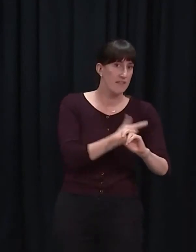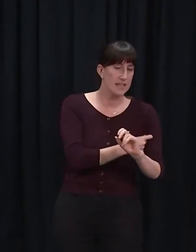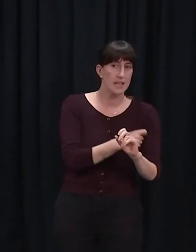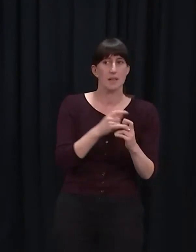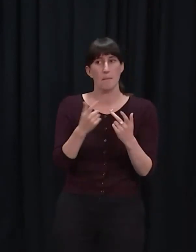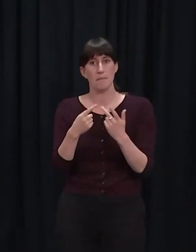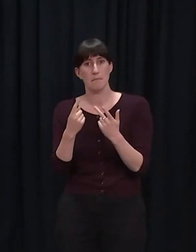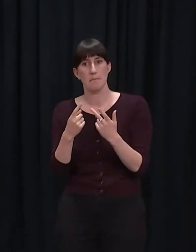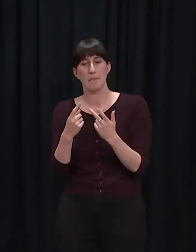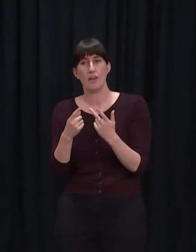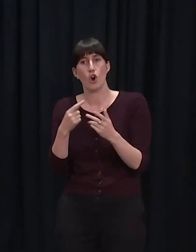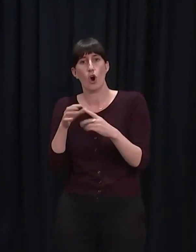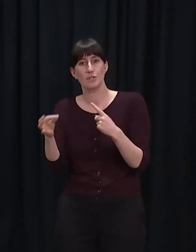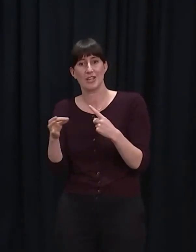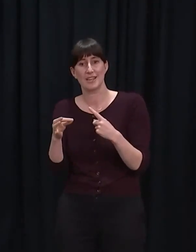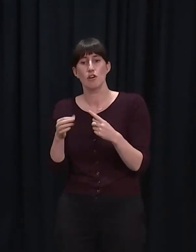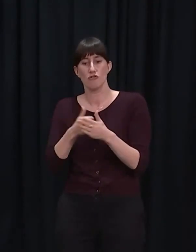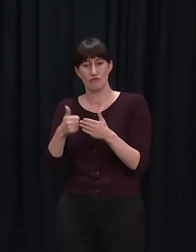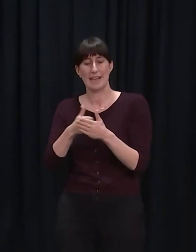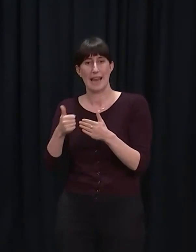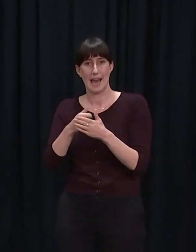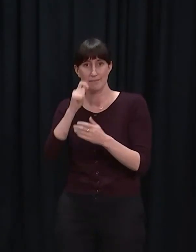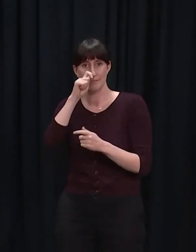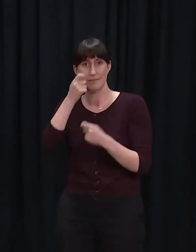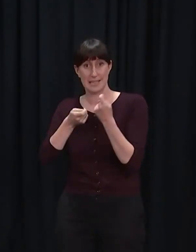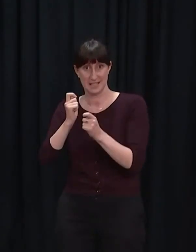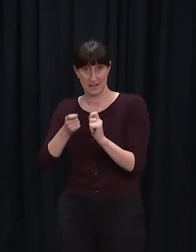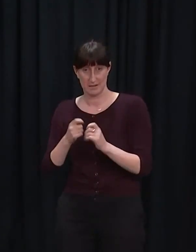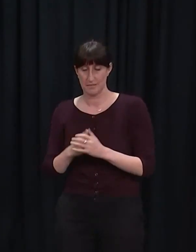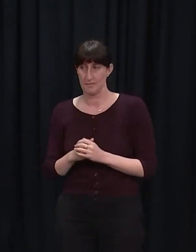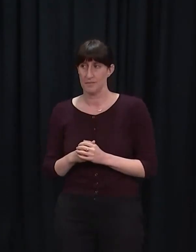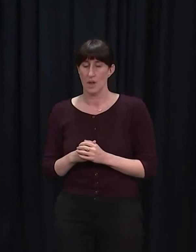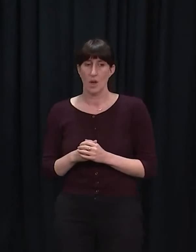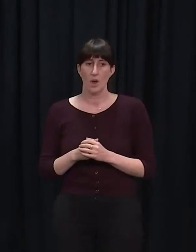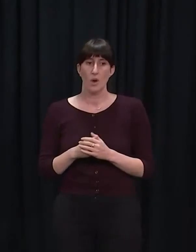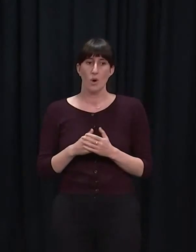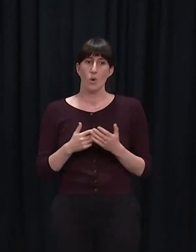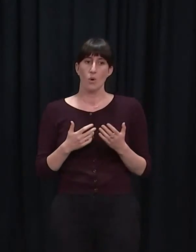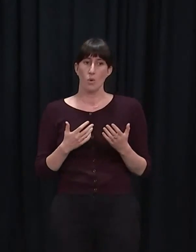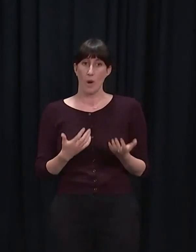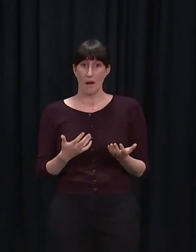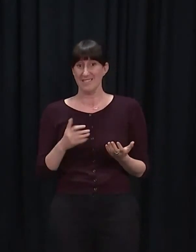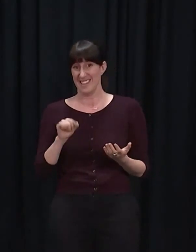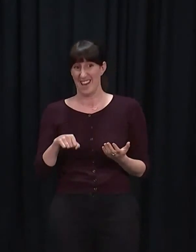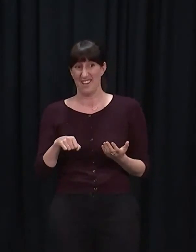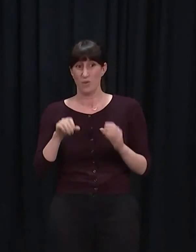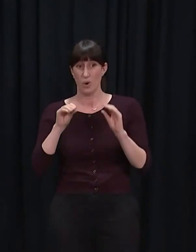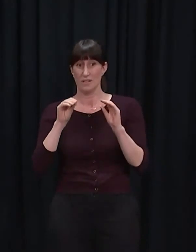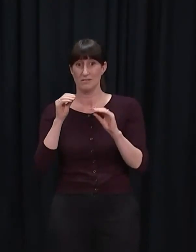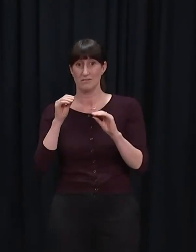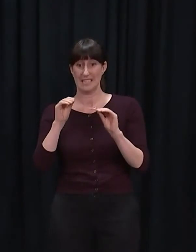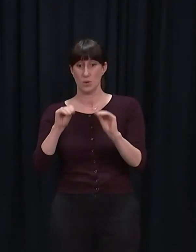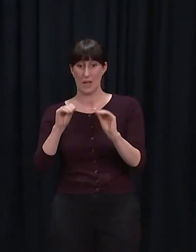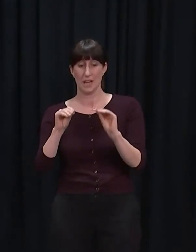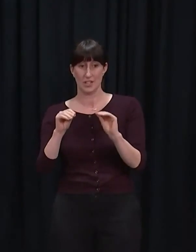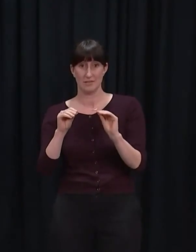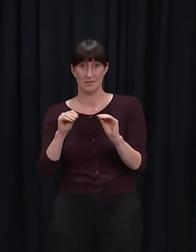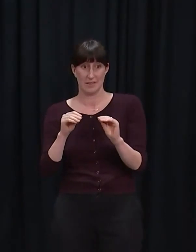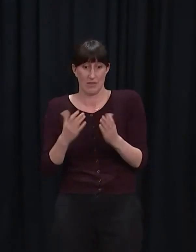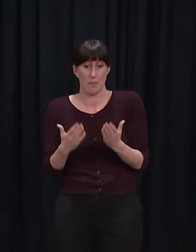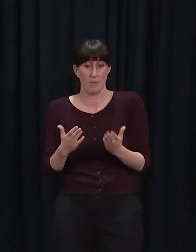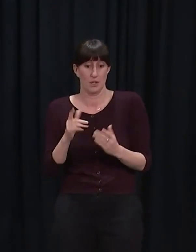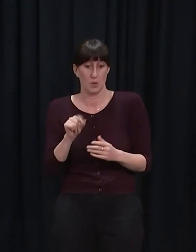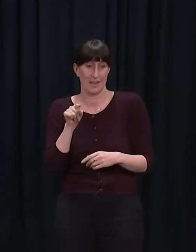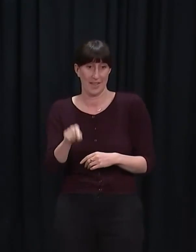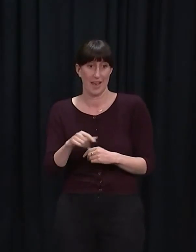rule anything in or out at this point. We haven't gone to that sort of regular. We're effectively doing that for education workers at the moment. So we'll see